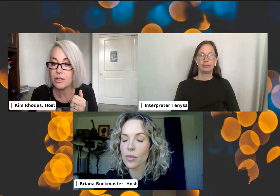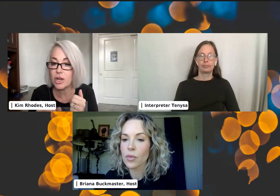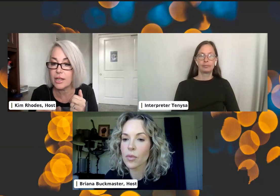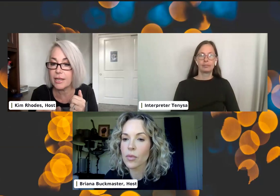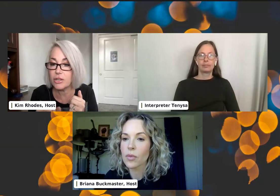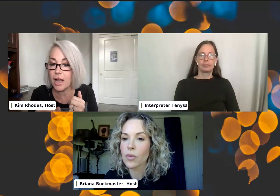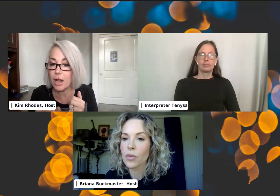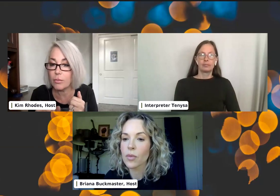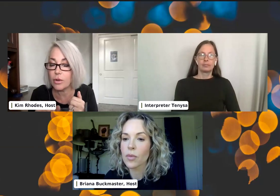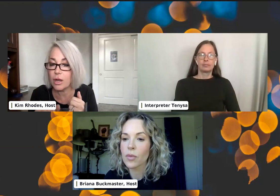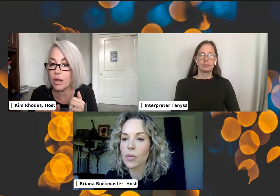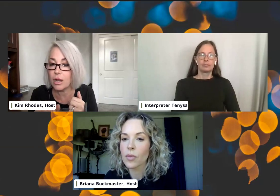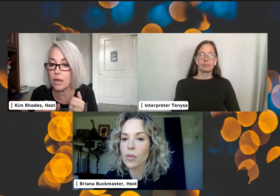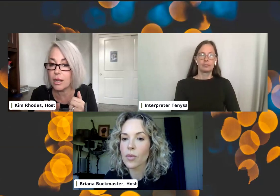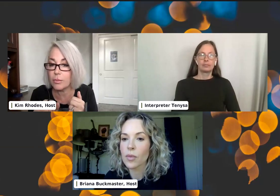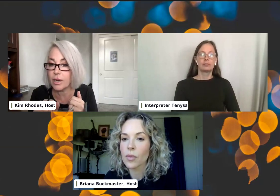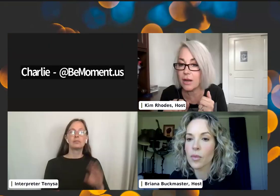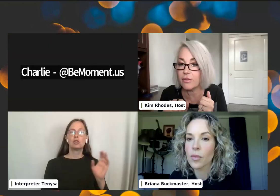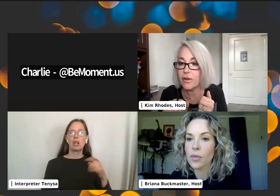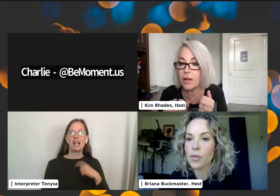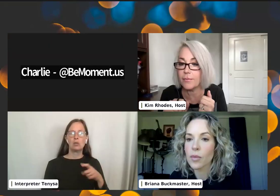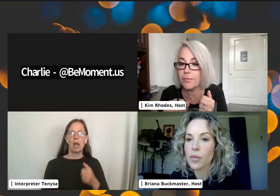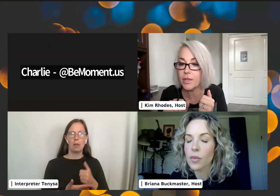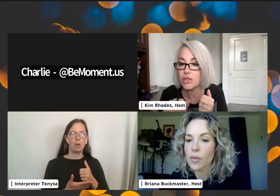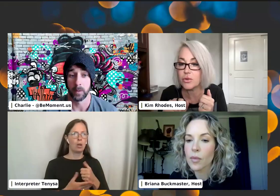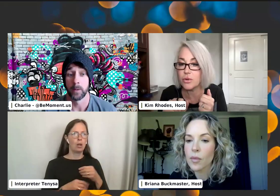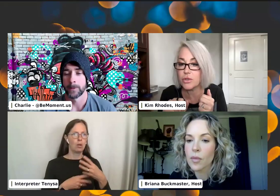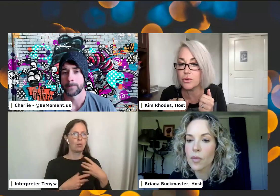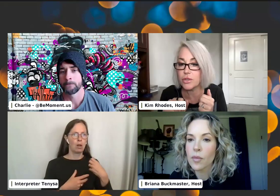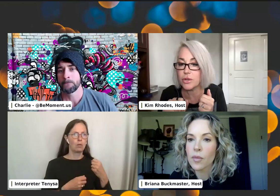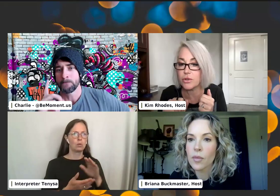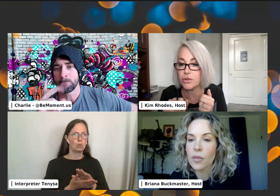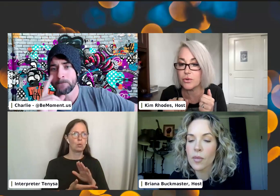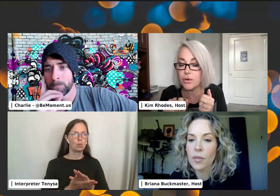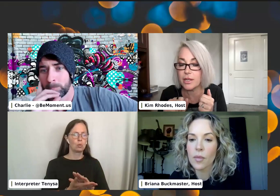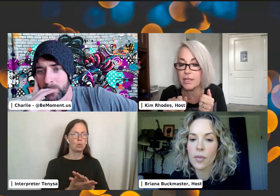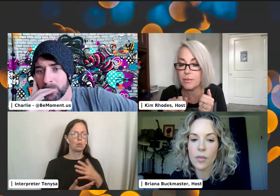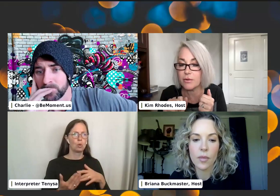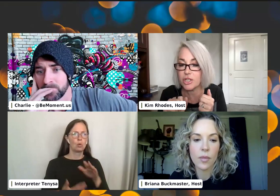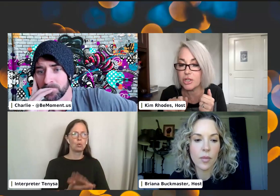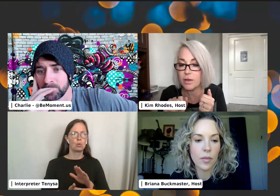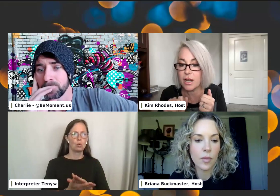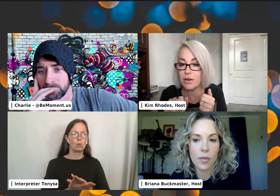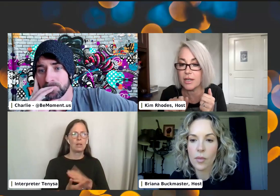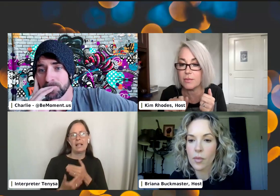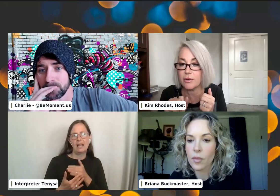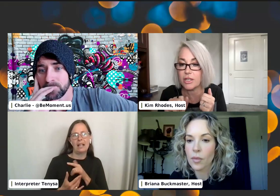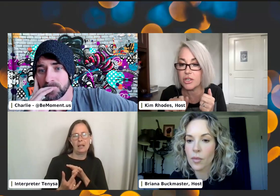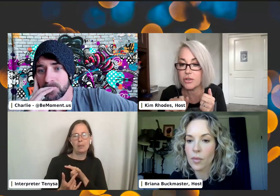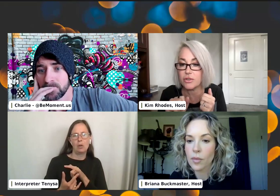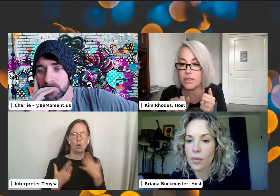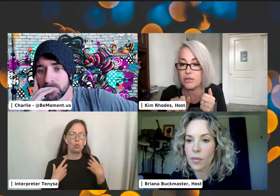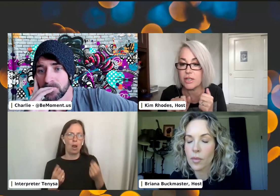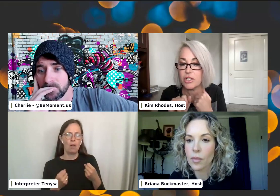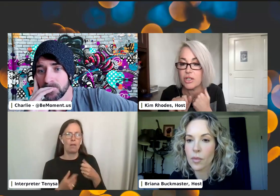Okay, Charlie, I need you to help recover from school, social, intimate questions, recover, intimate